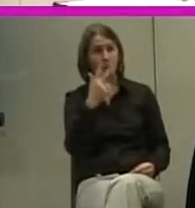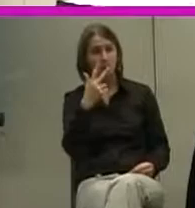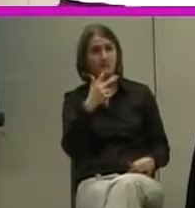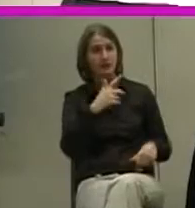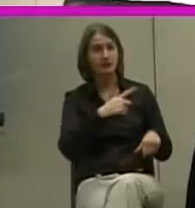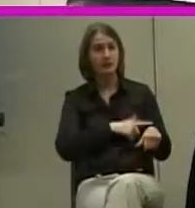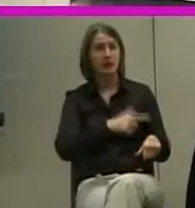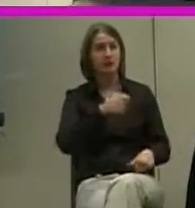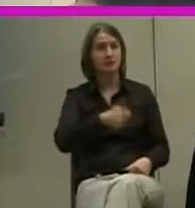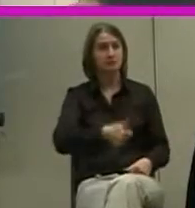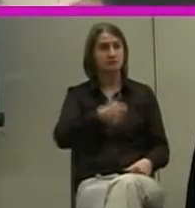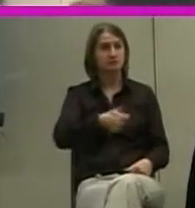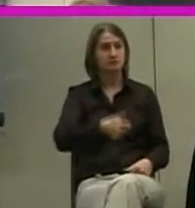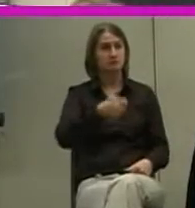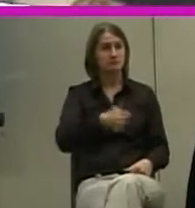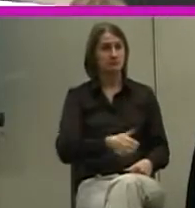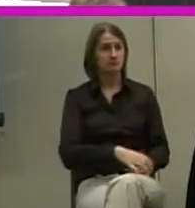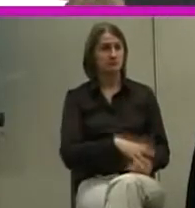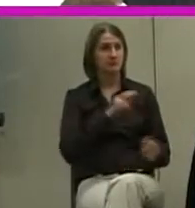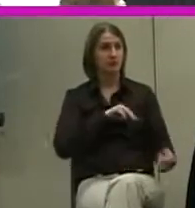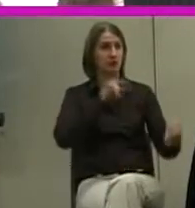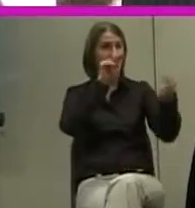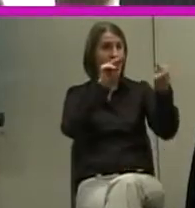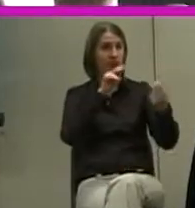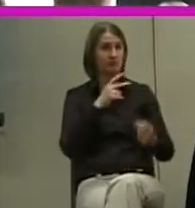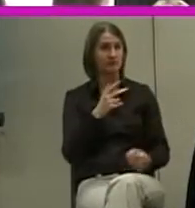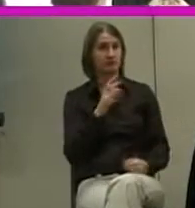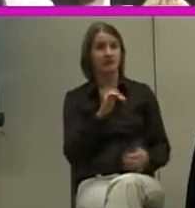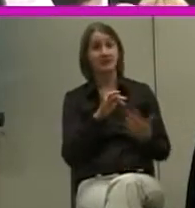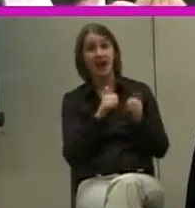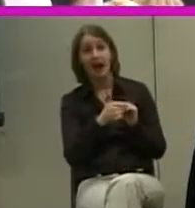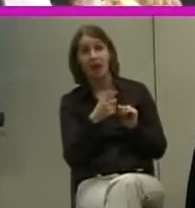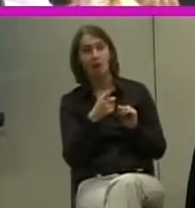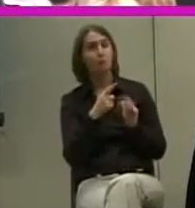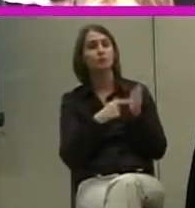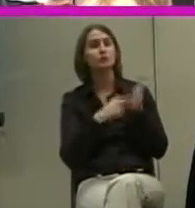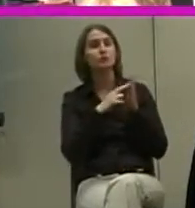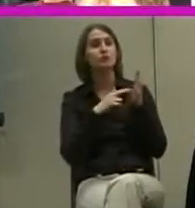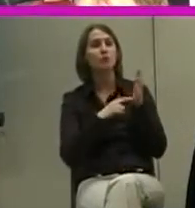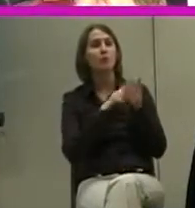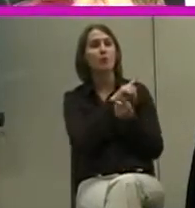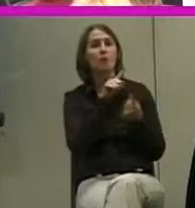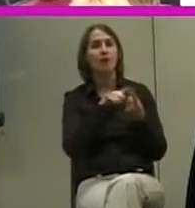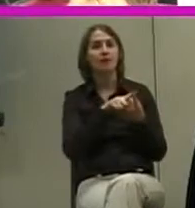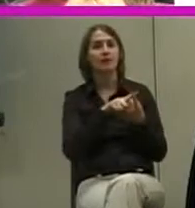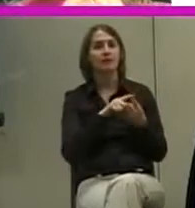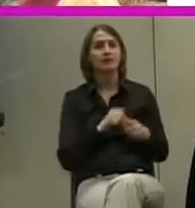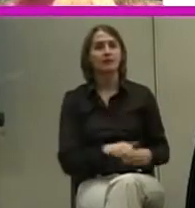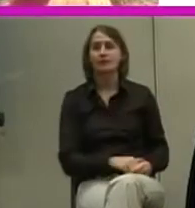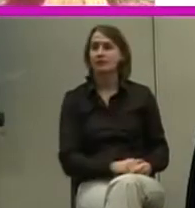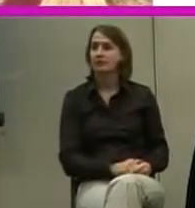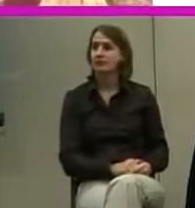Grasp firmly, look in the eye, and go up and down. Okay, that's how. When?